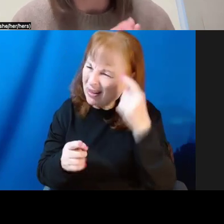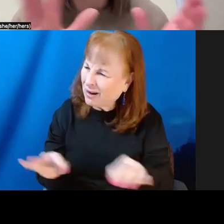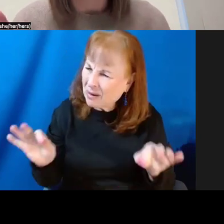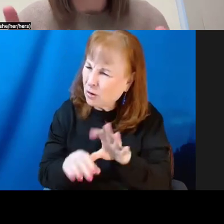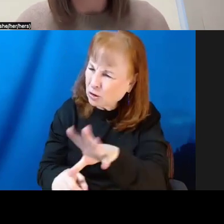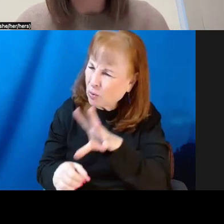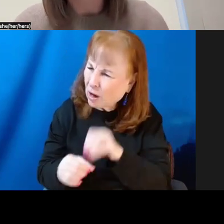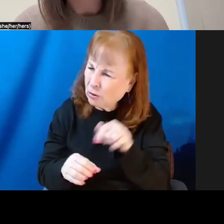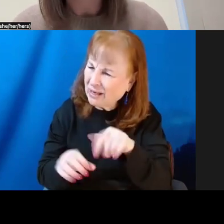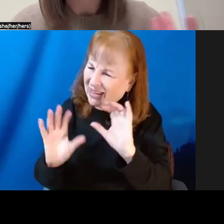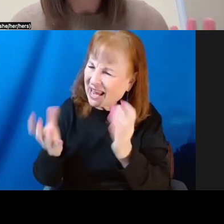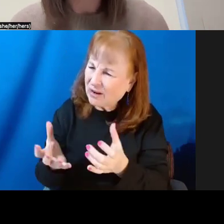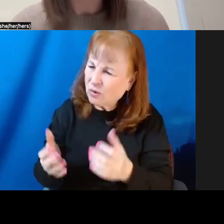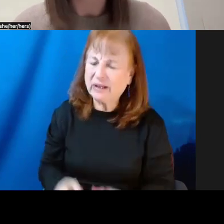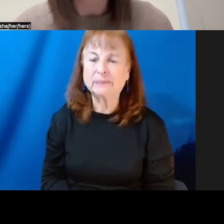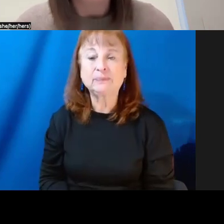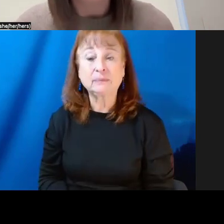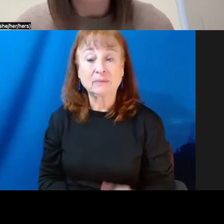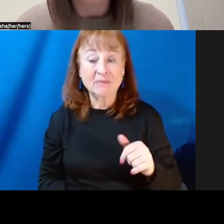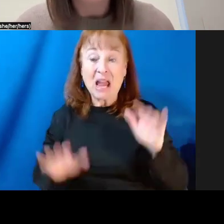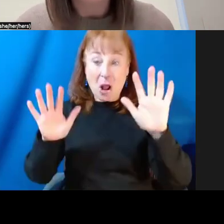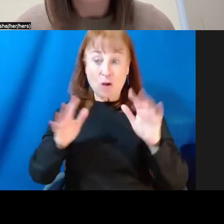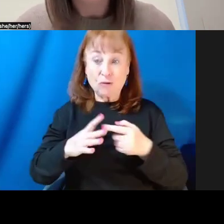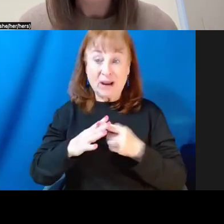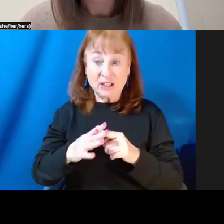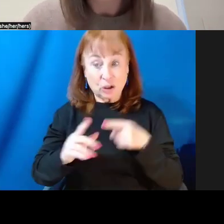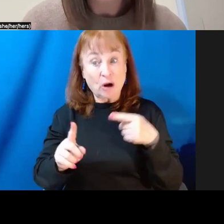include in this category? So this is a great starting point.